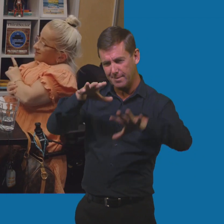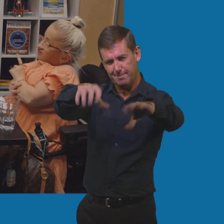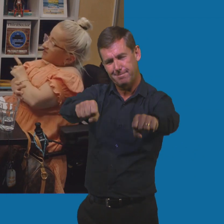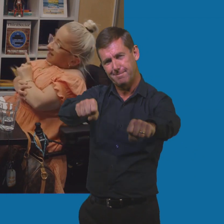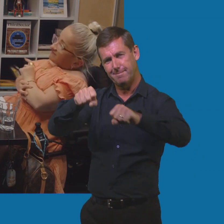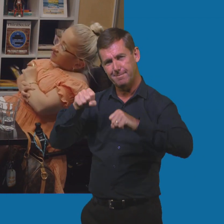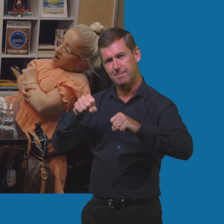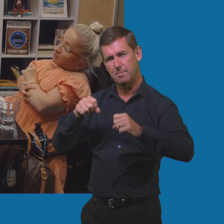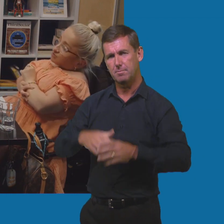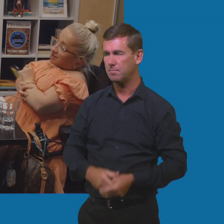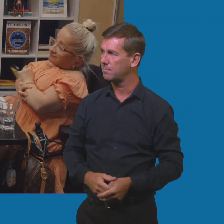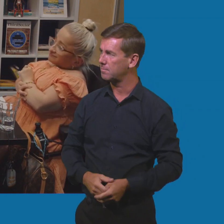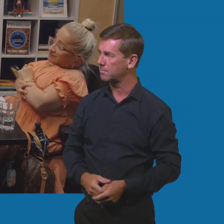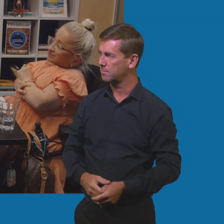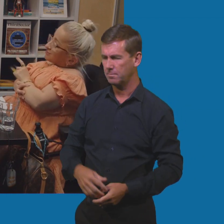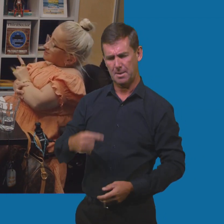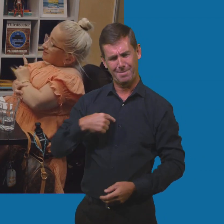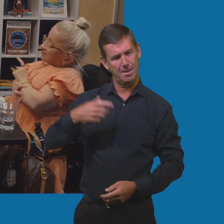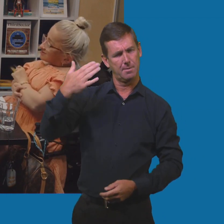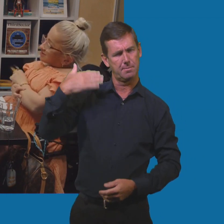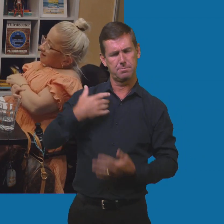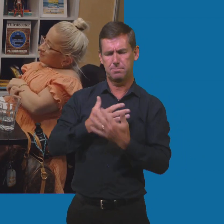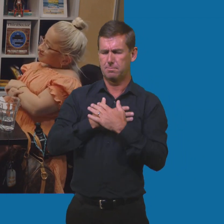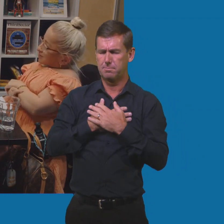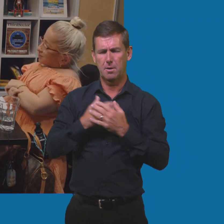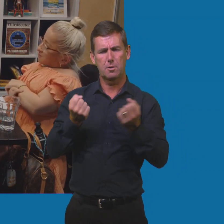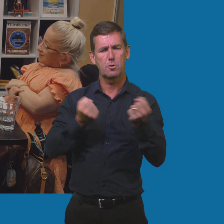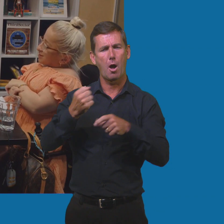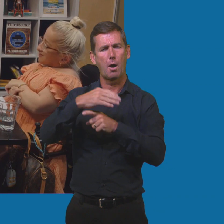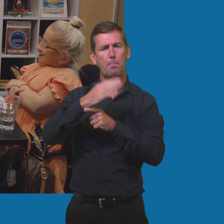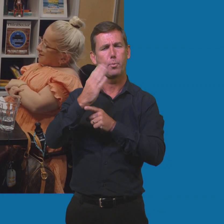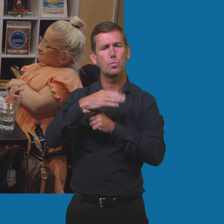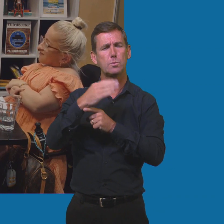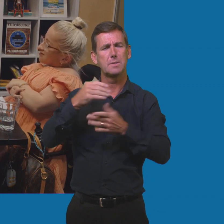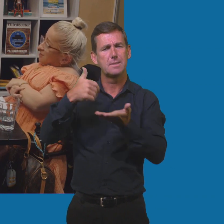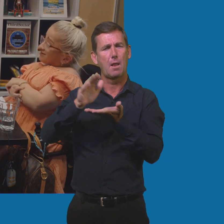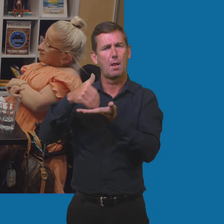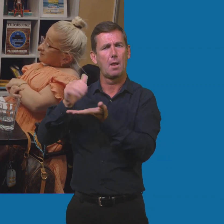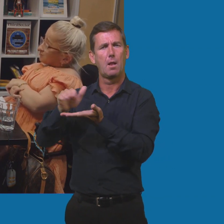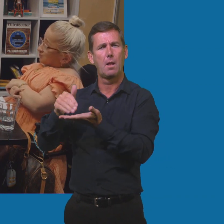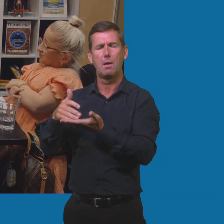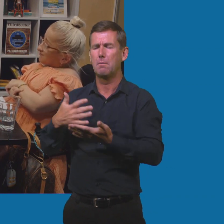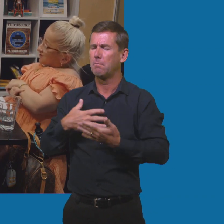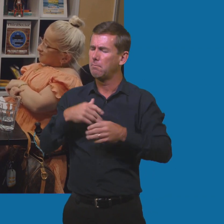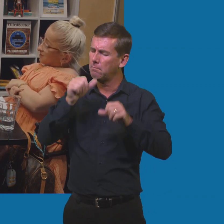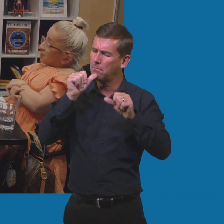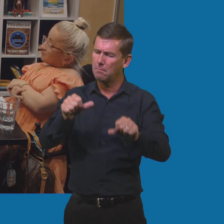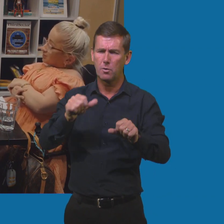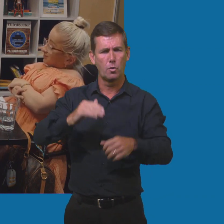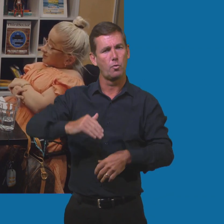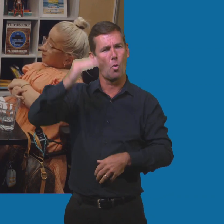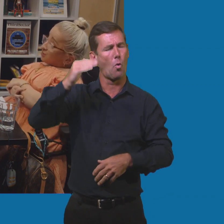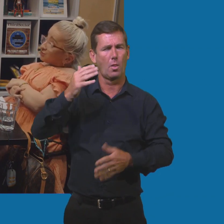quite good, because I used to be an avid car booter. So I used to always do car boots growing up, and I know that they are particularly in the north, they are very,